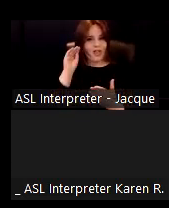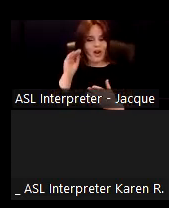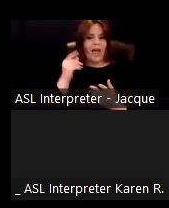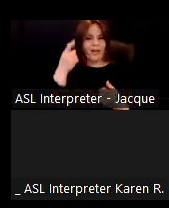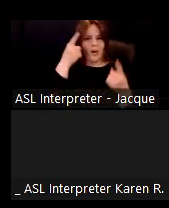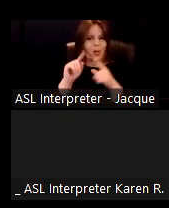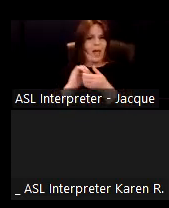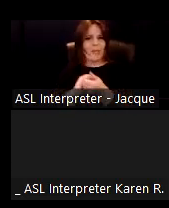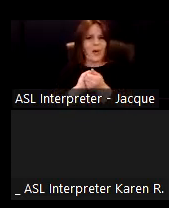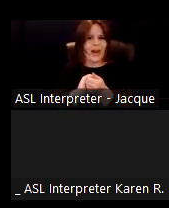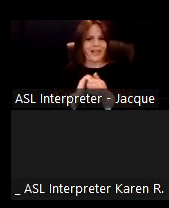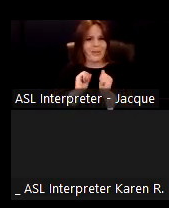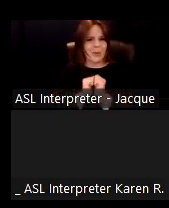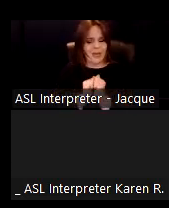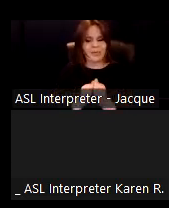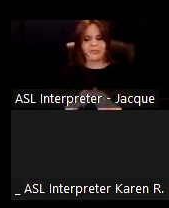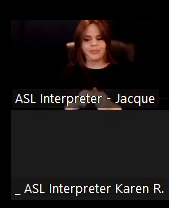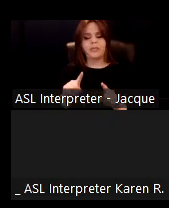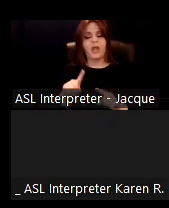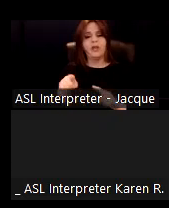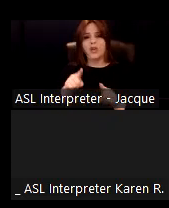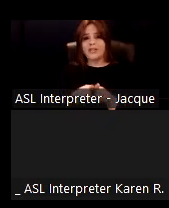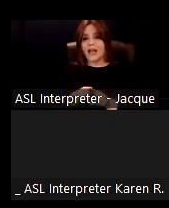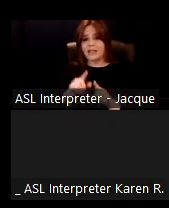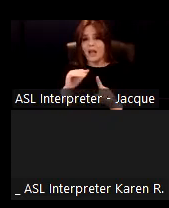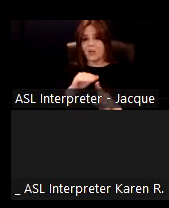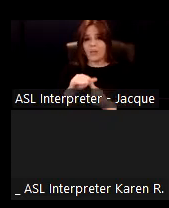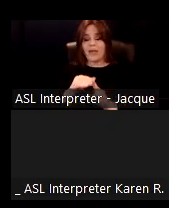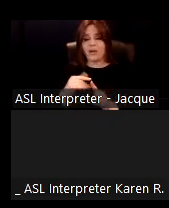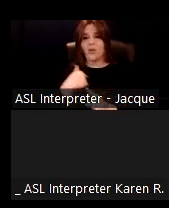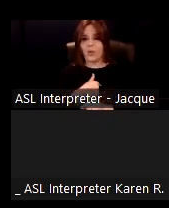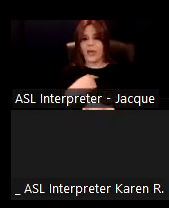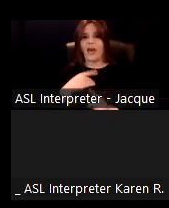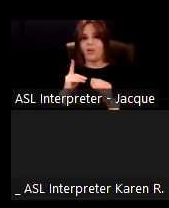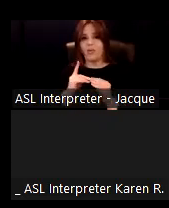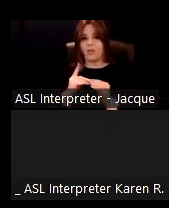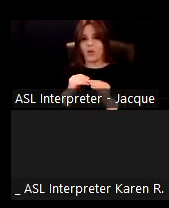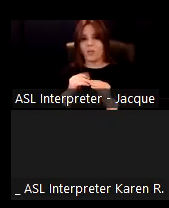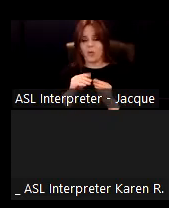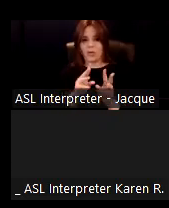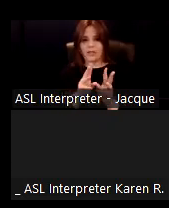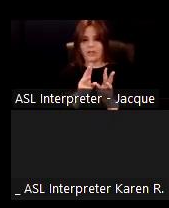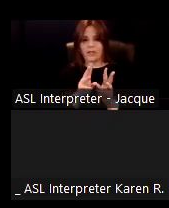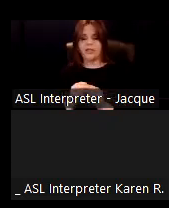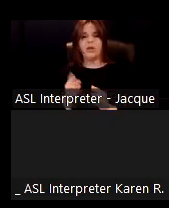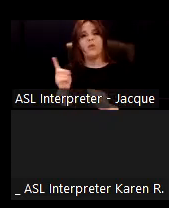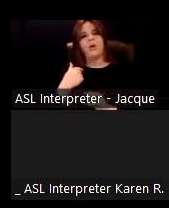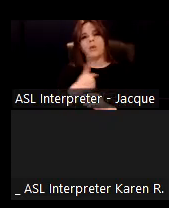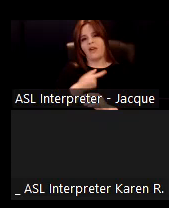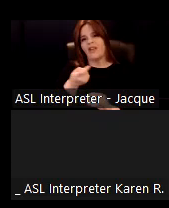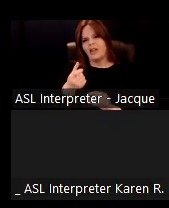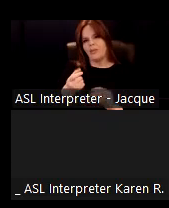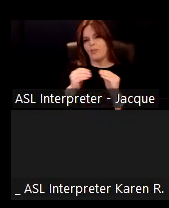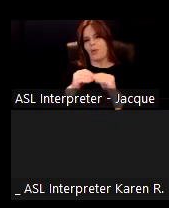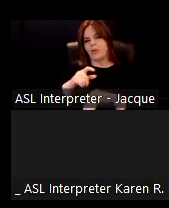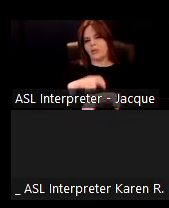collaborating together. Just as a reminder, we do have one more session where we'll have a bit more time to do more practice